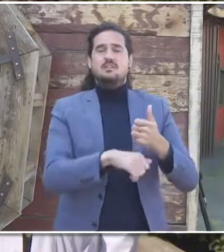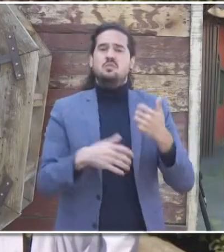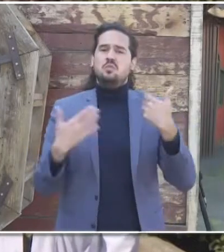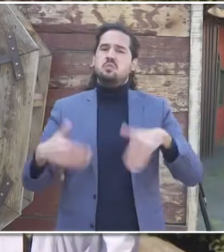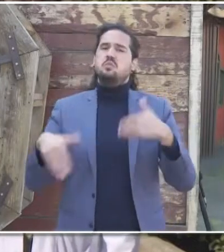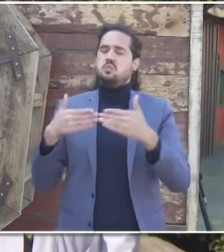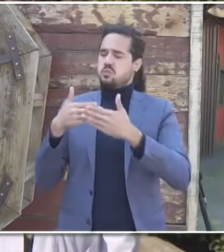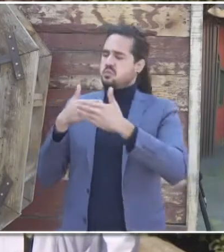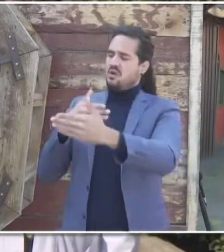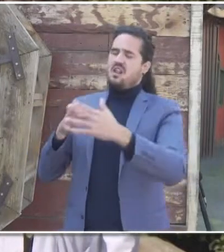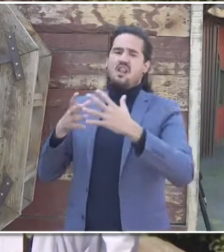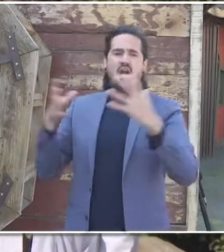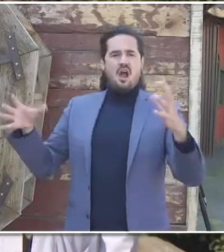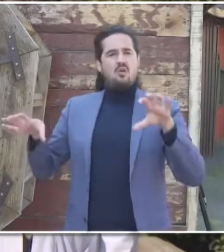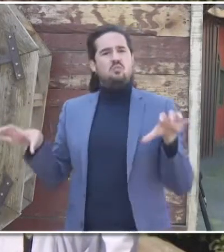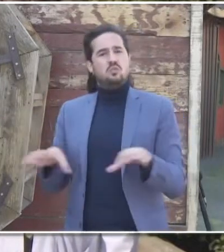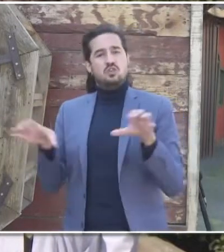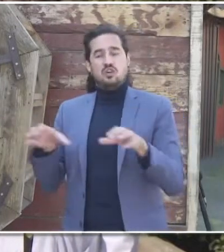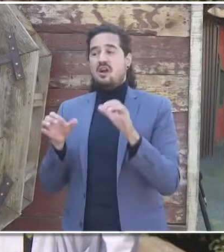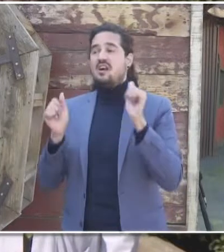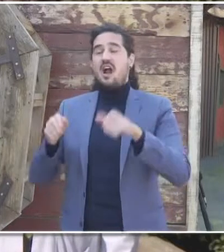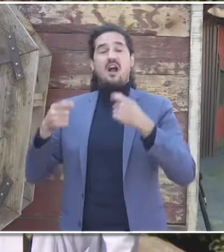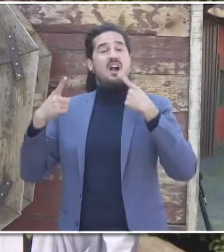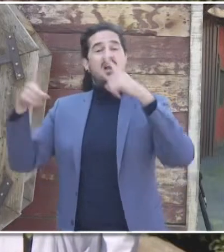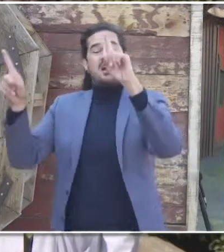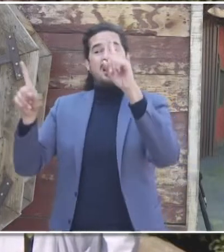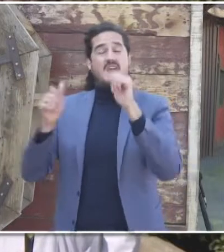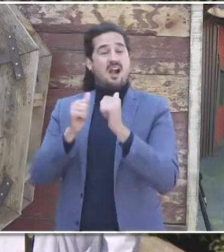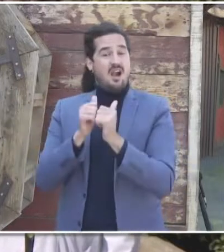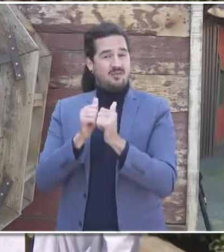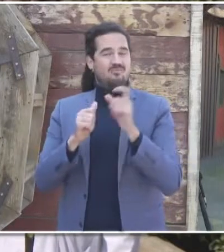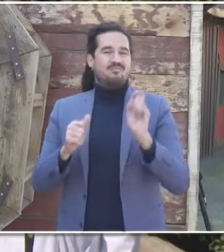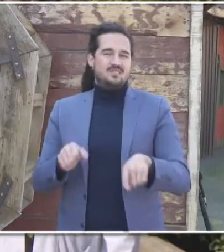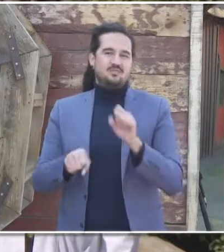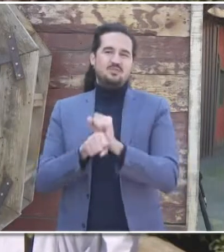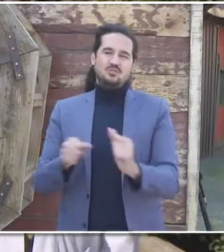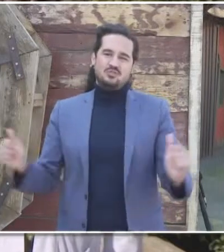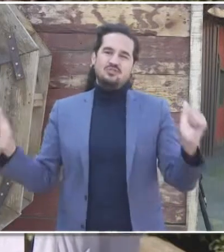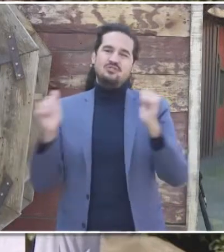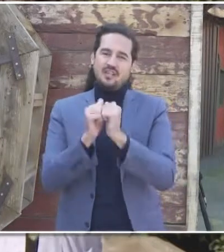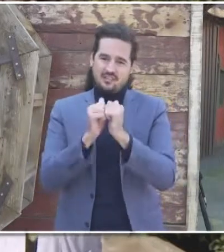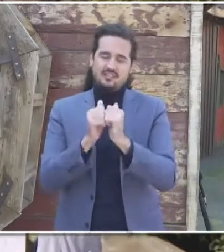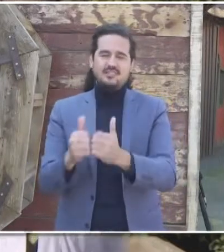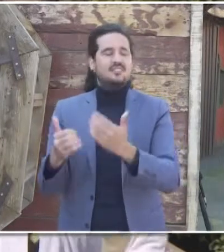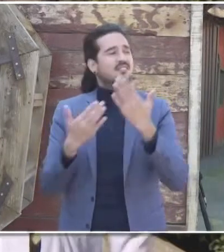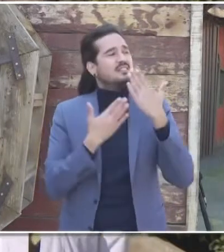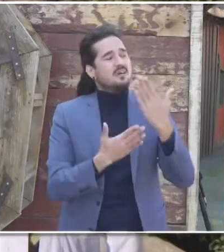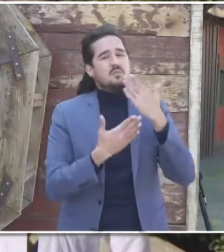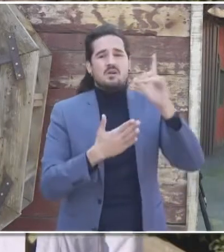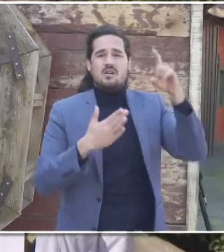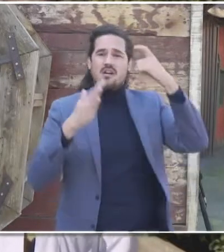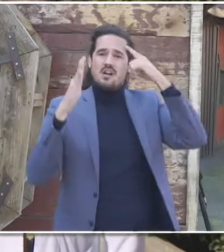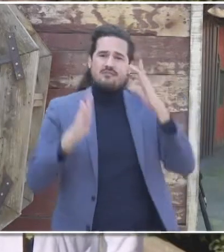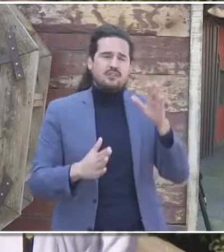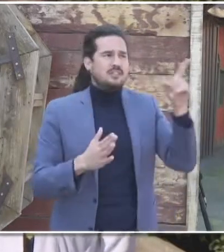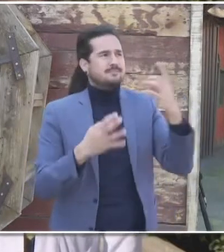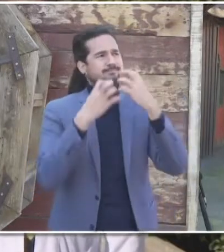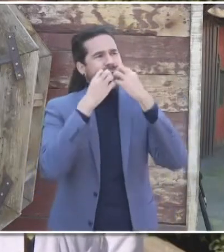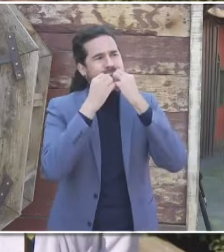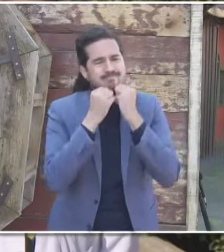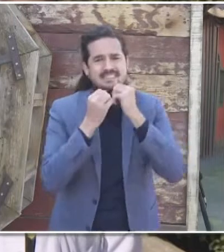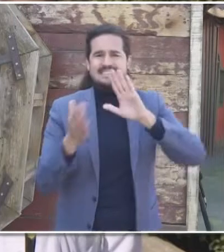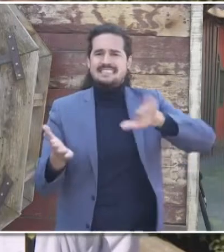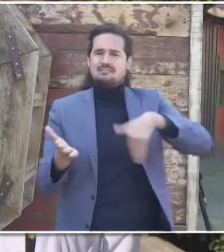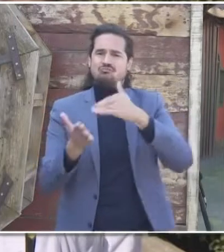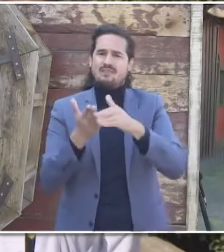governor for all of his work and just caring for the Central Valley and providing the resources that we need. And you know, an investment in the